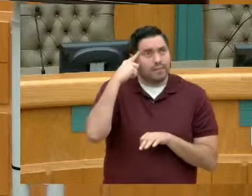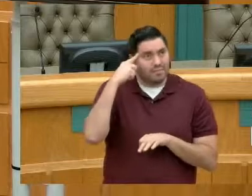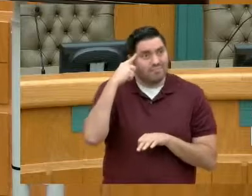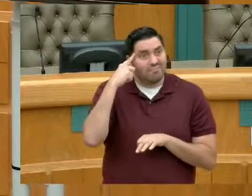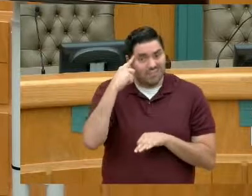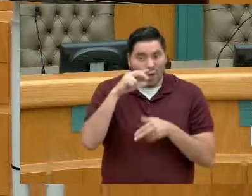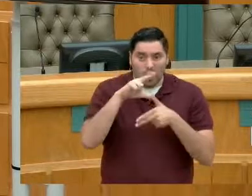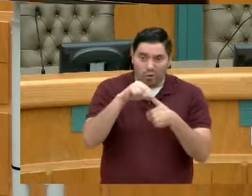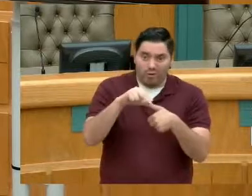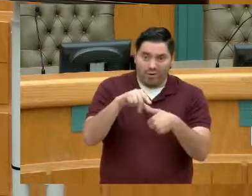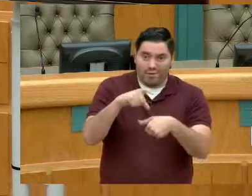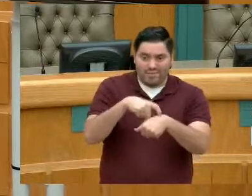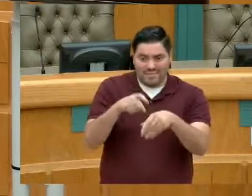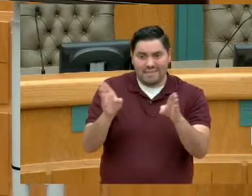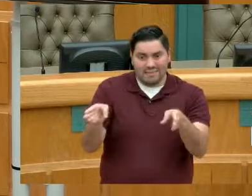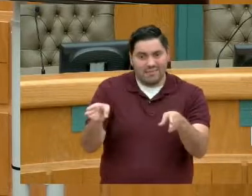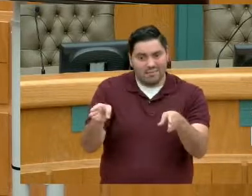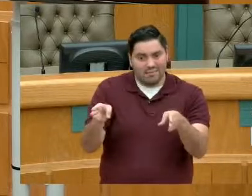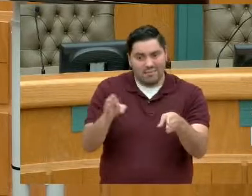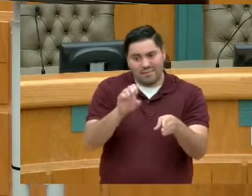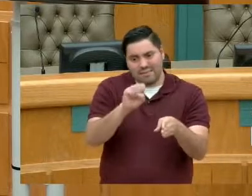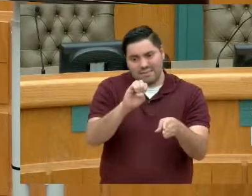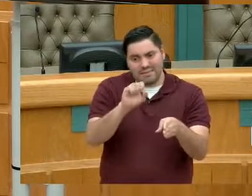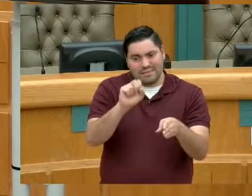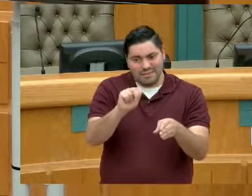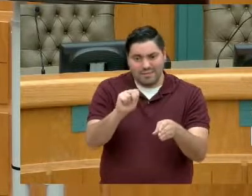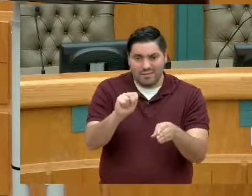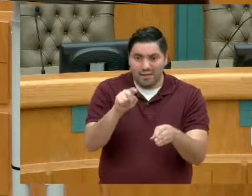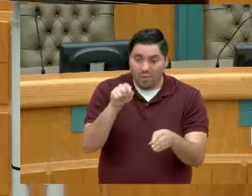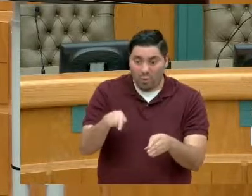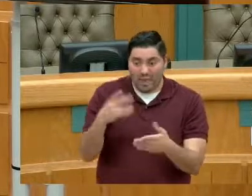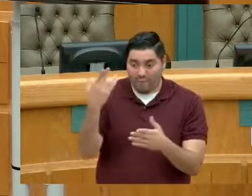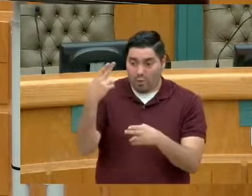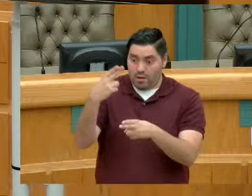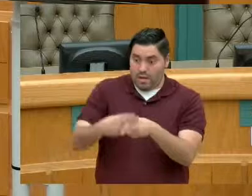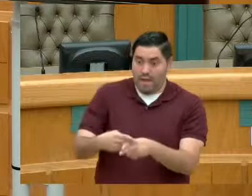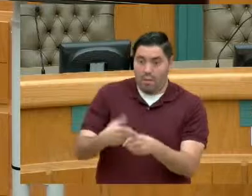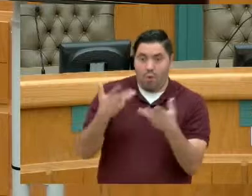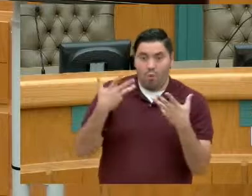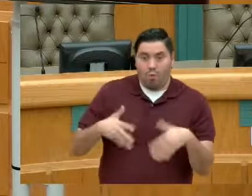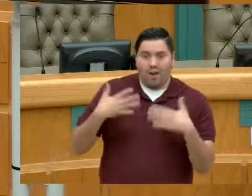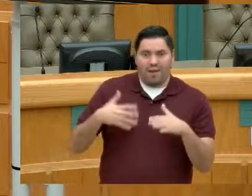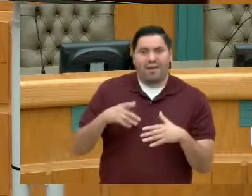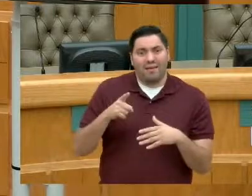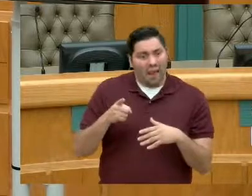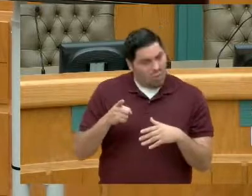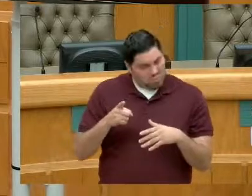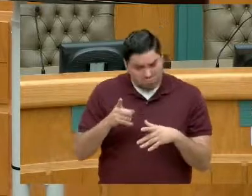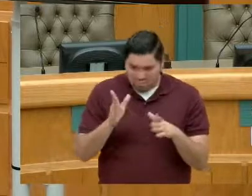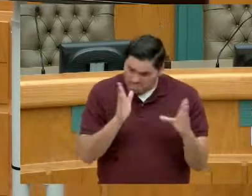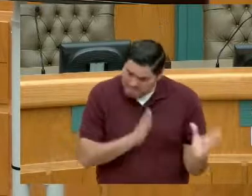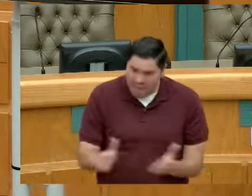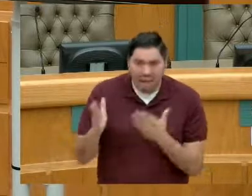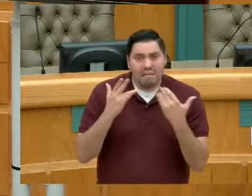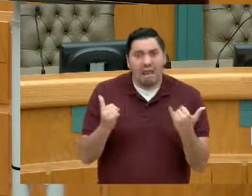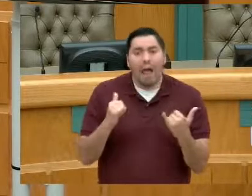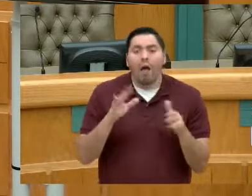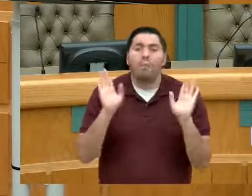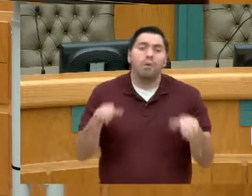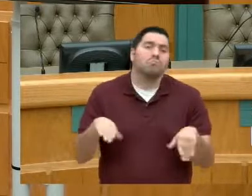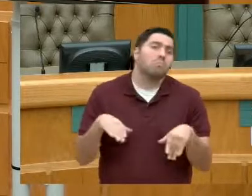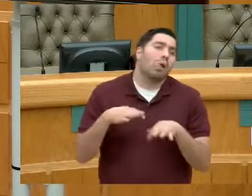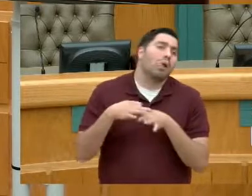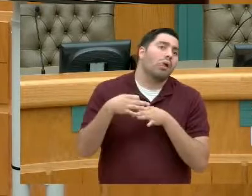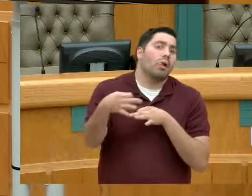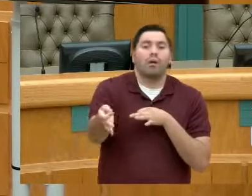season, we have this named storm, and I want you to make sure that you have your family plan now. There's no more time to wait.